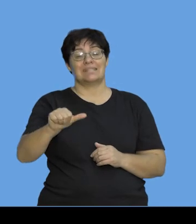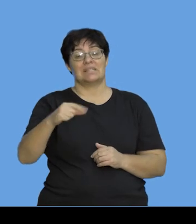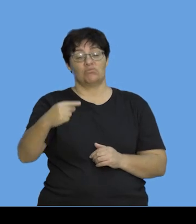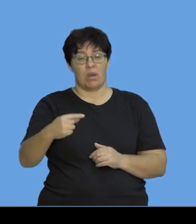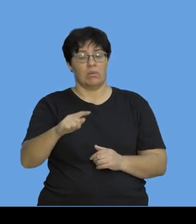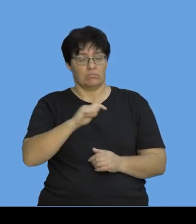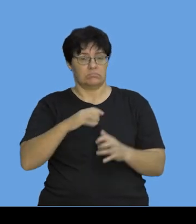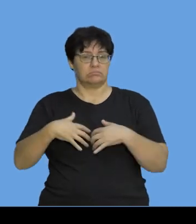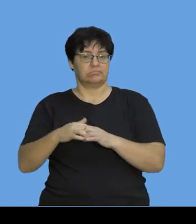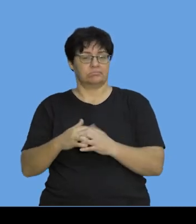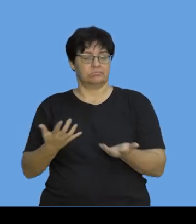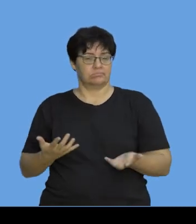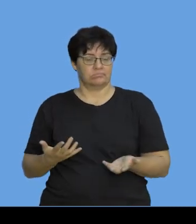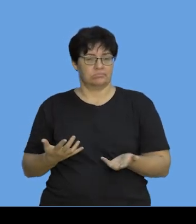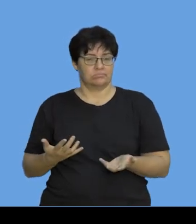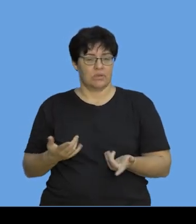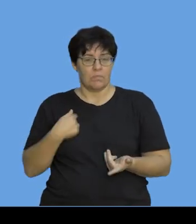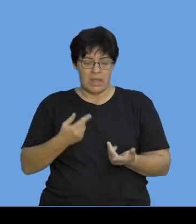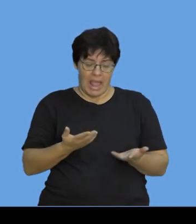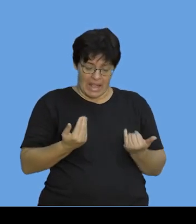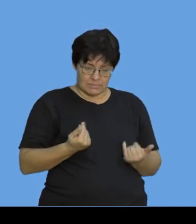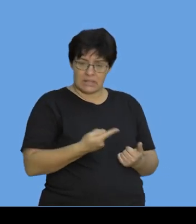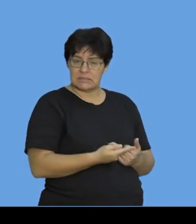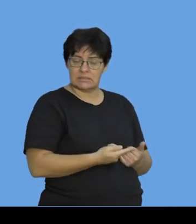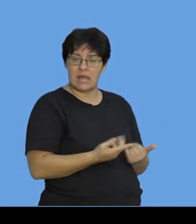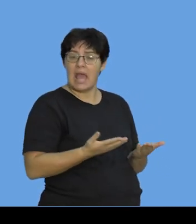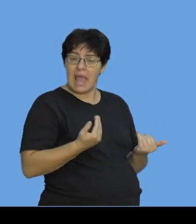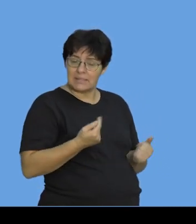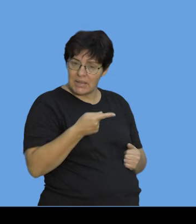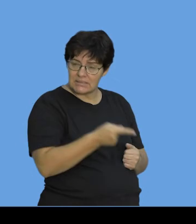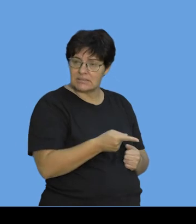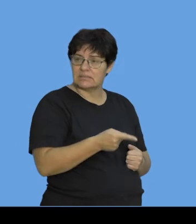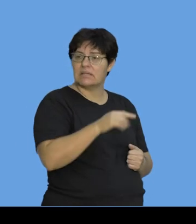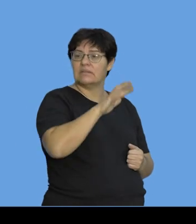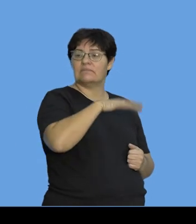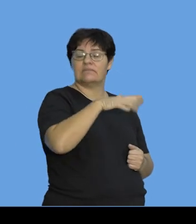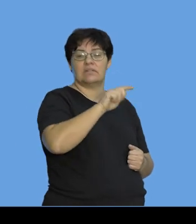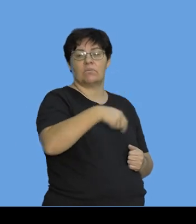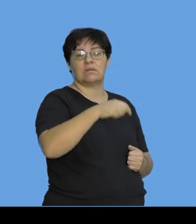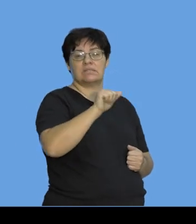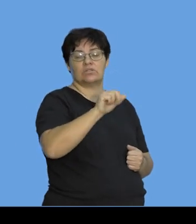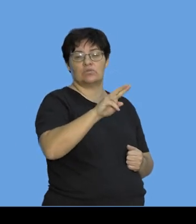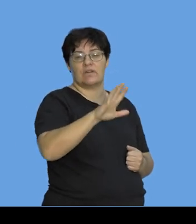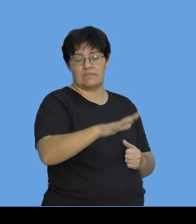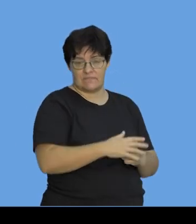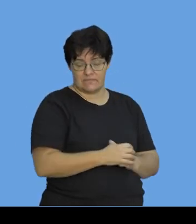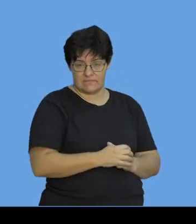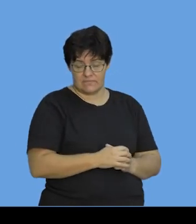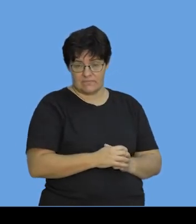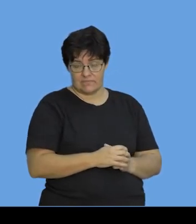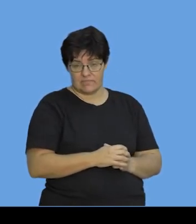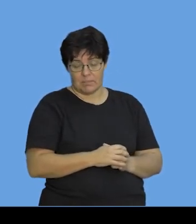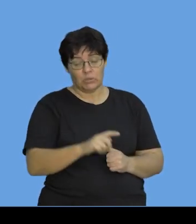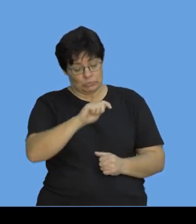gas. But what did we expect? The expected amount was 15,625, okay? So if that's